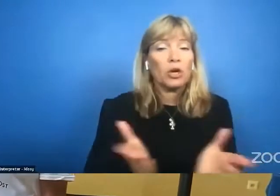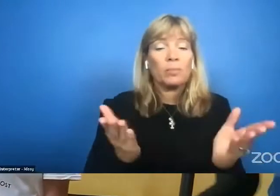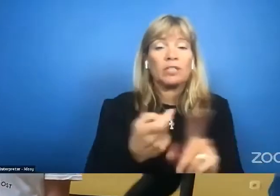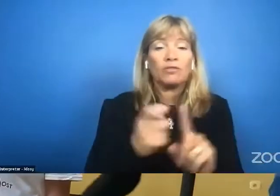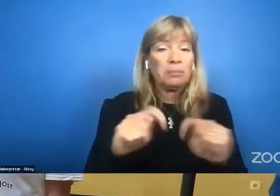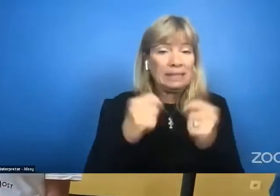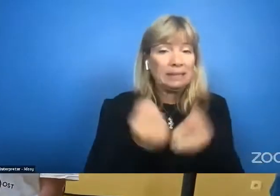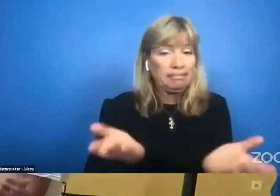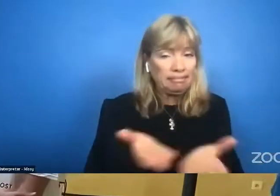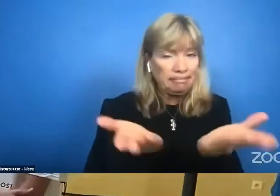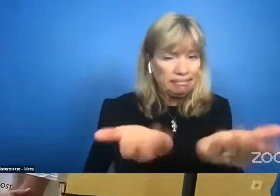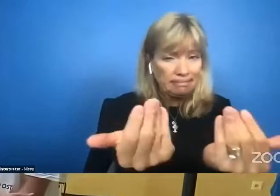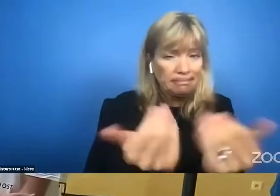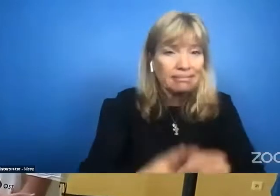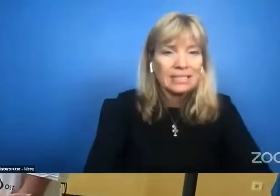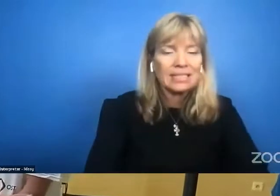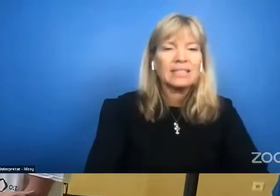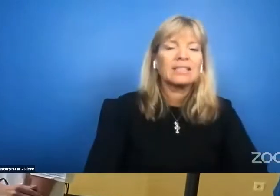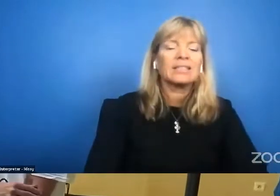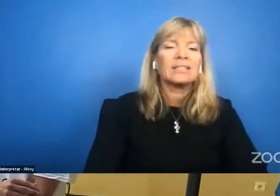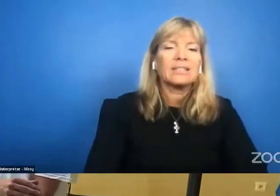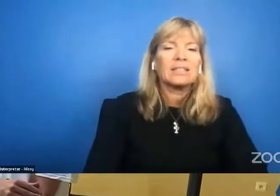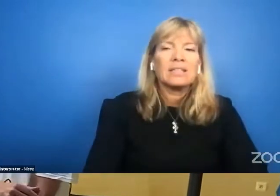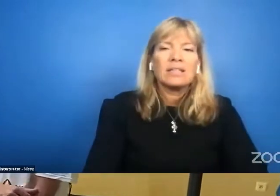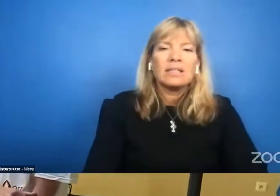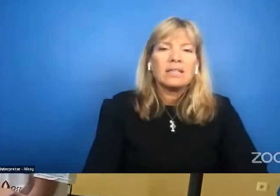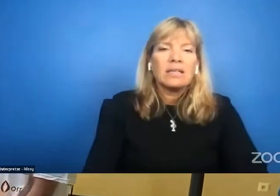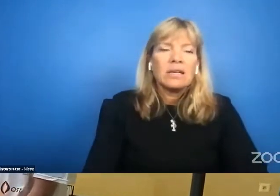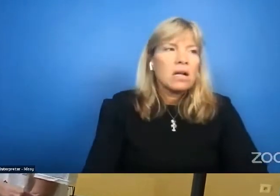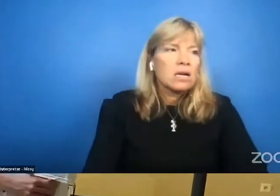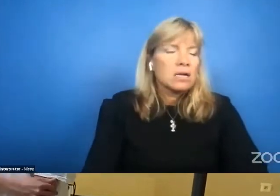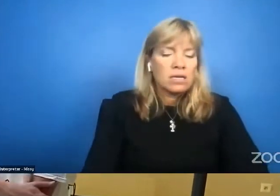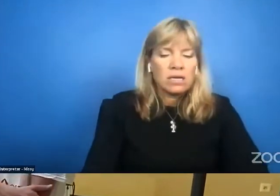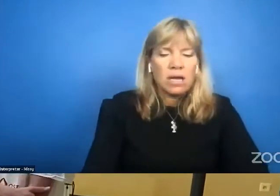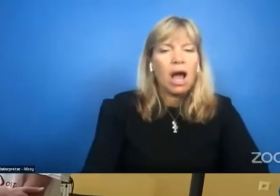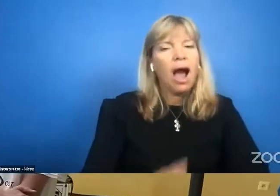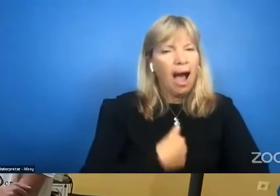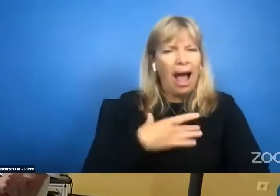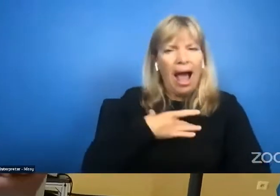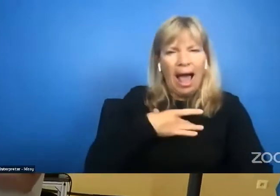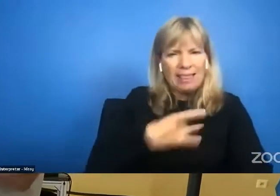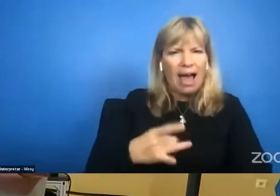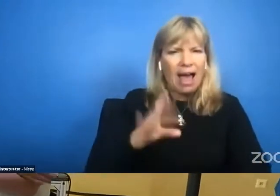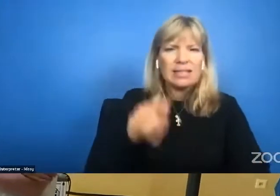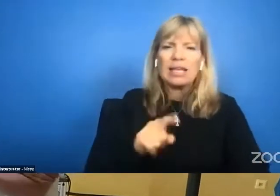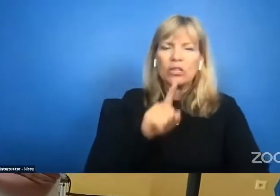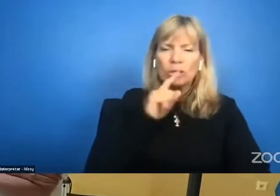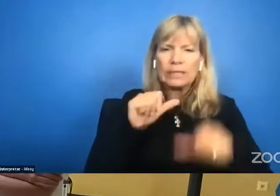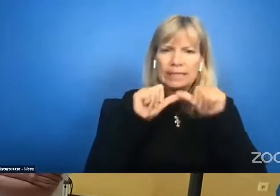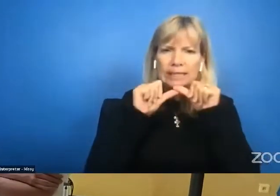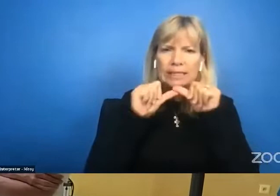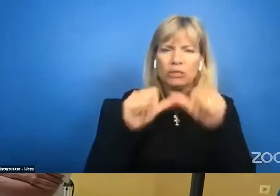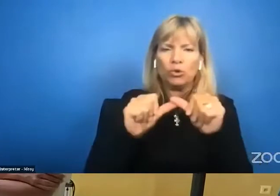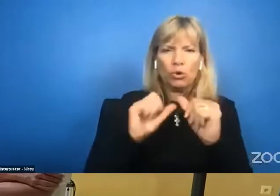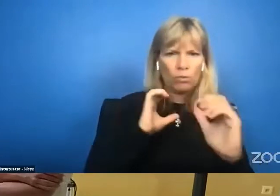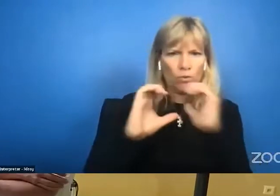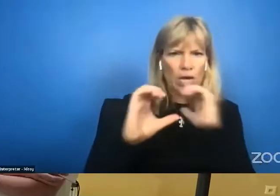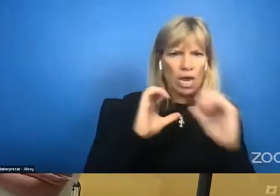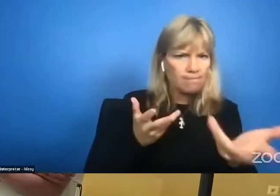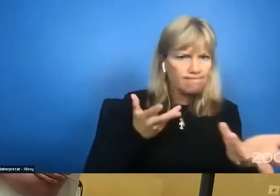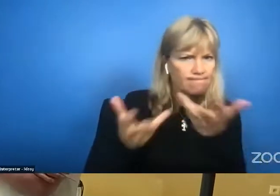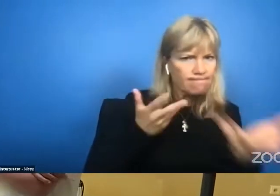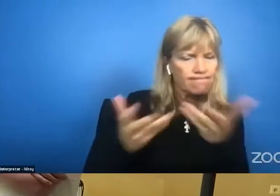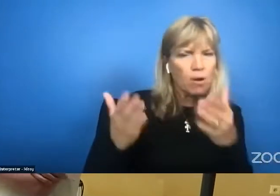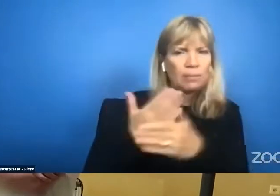I do like the fact that there is continual communication between team and pilot.